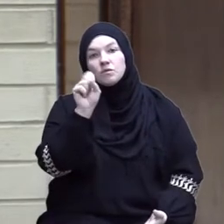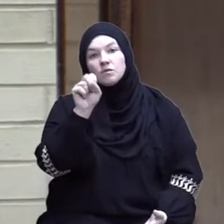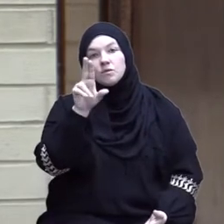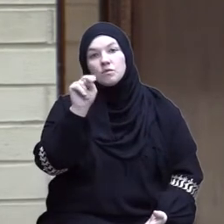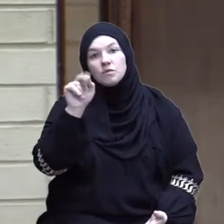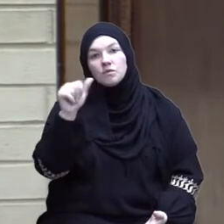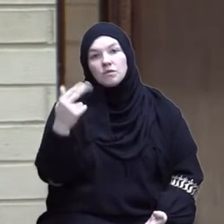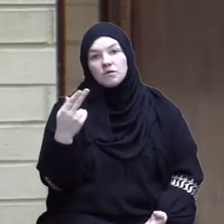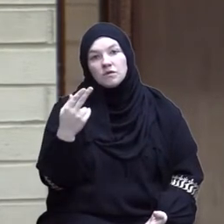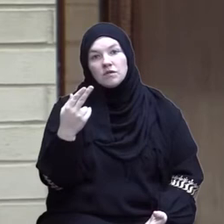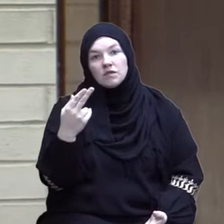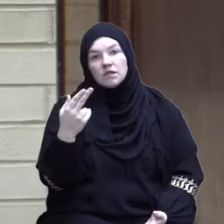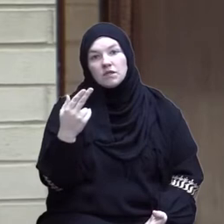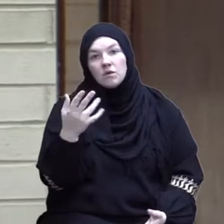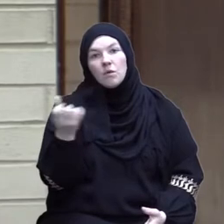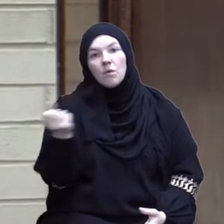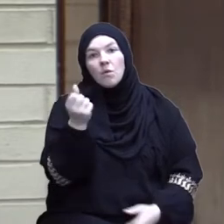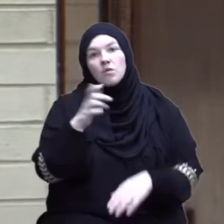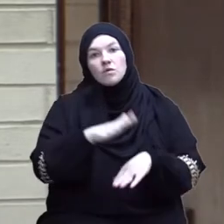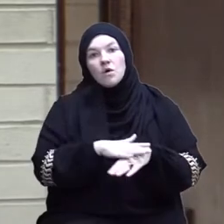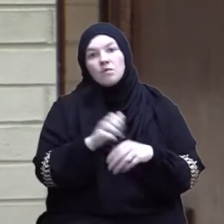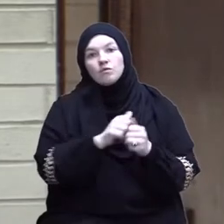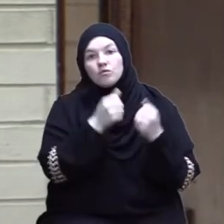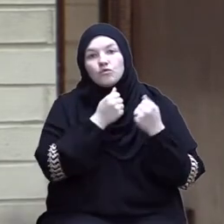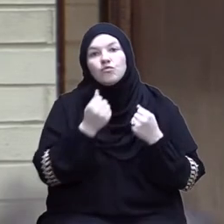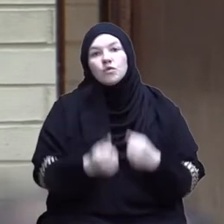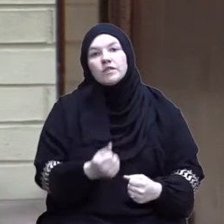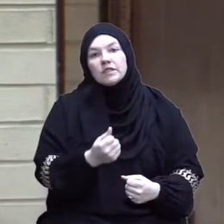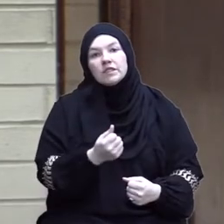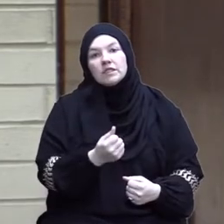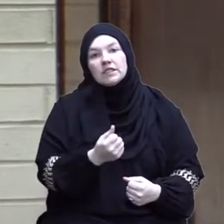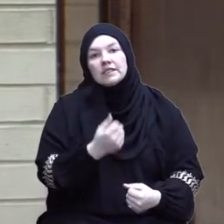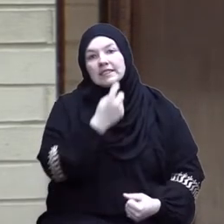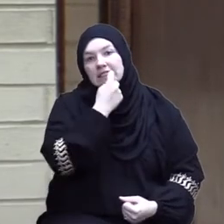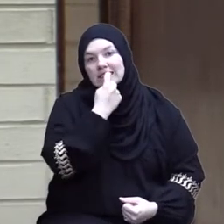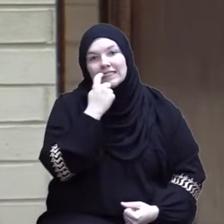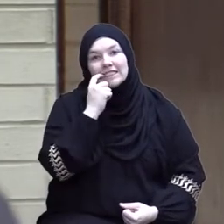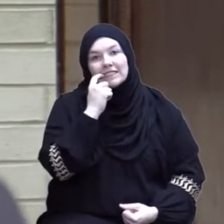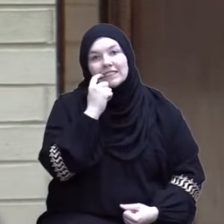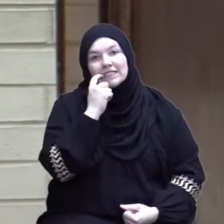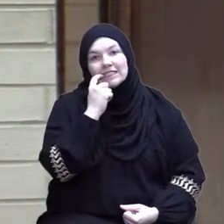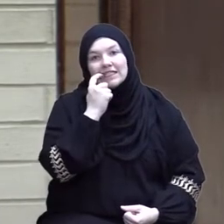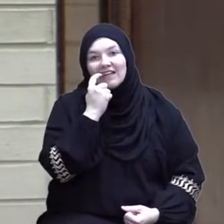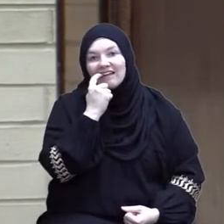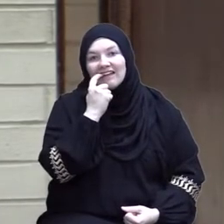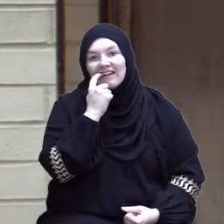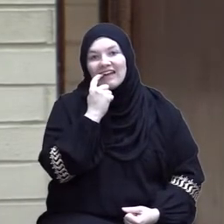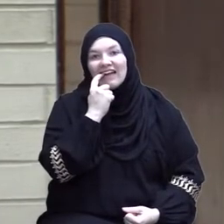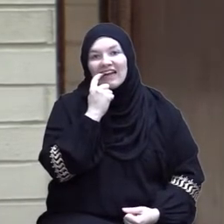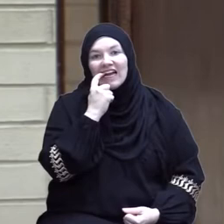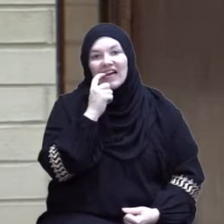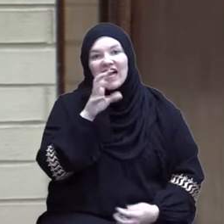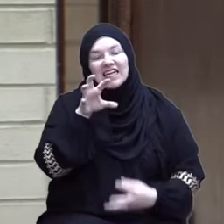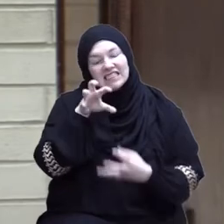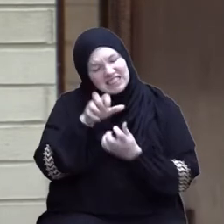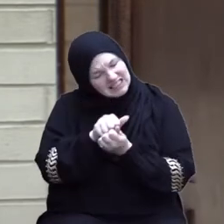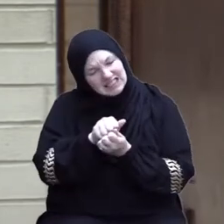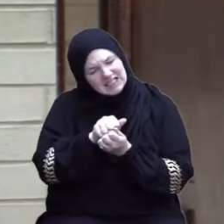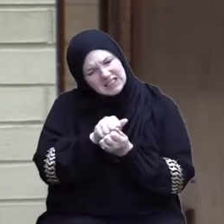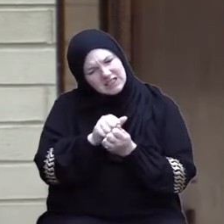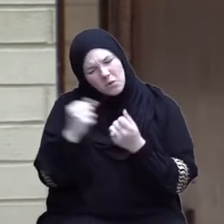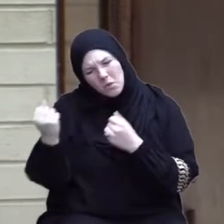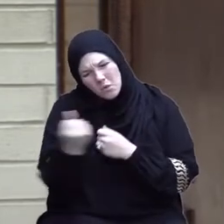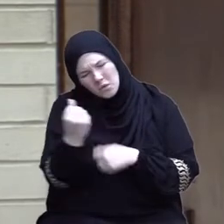your strongest teeth, the canine teeth. Which means, hold to